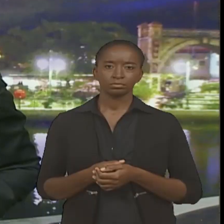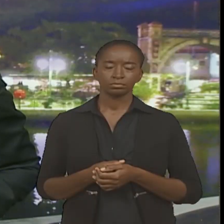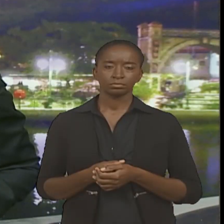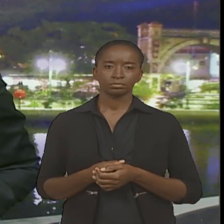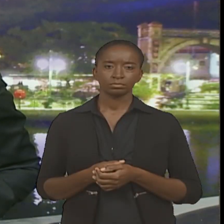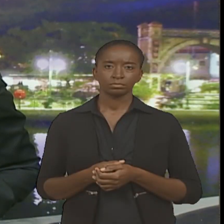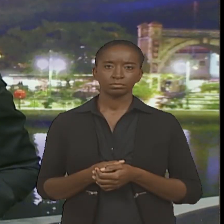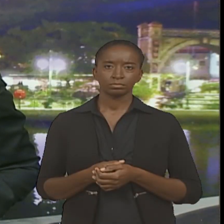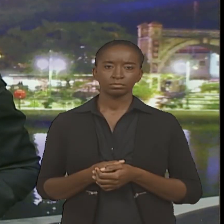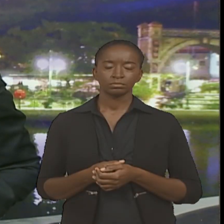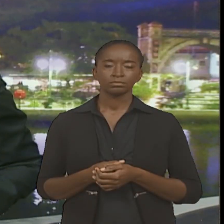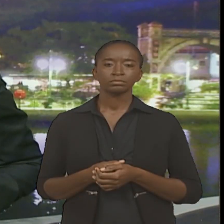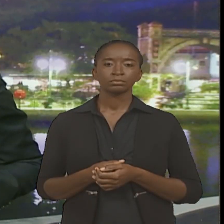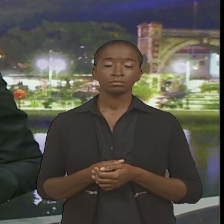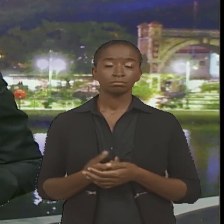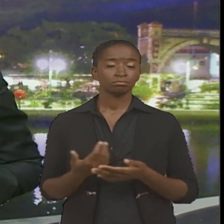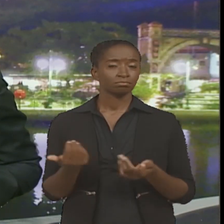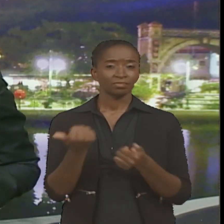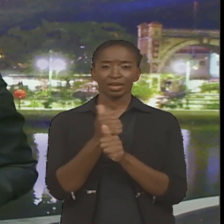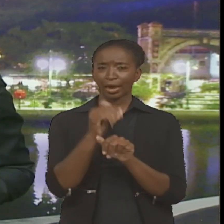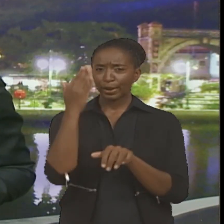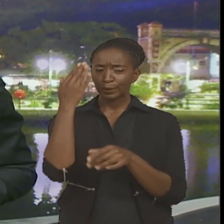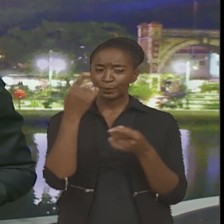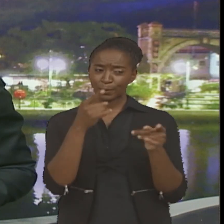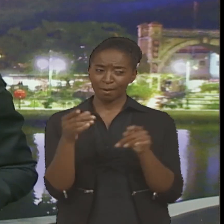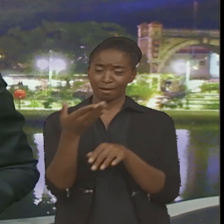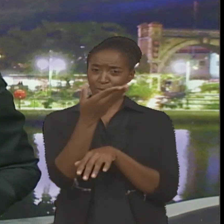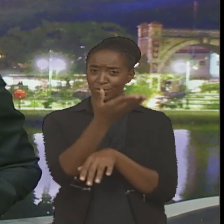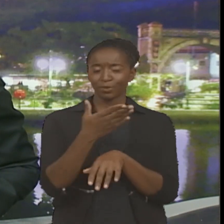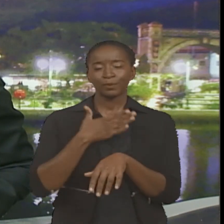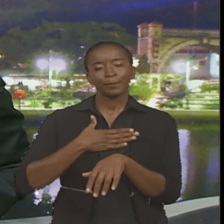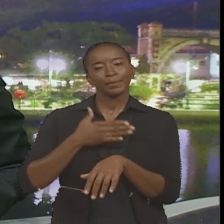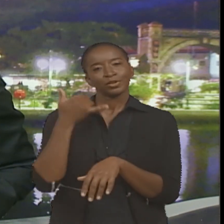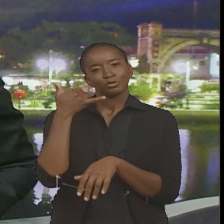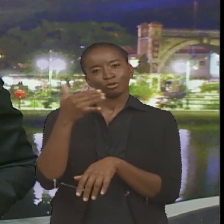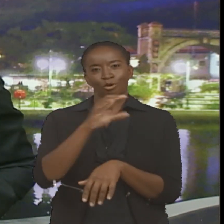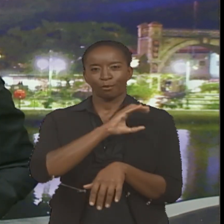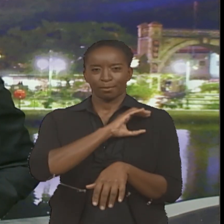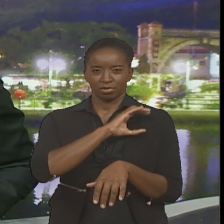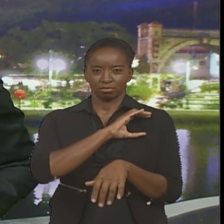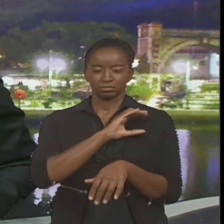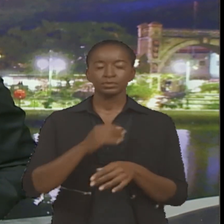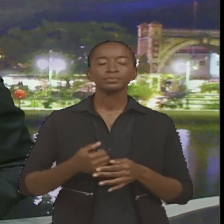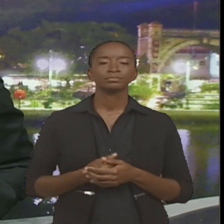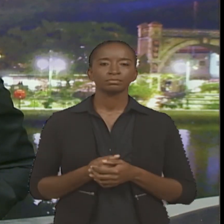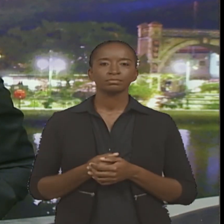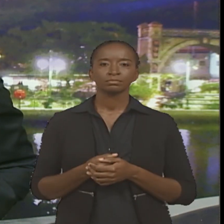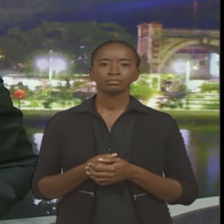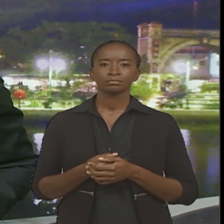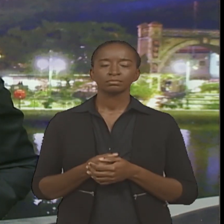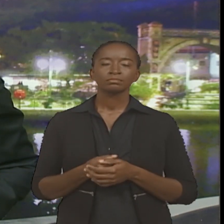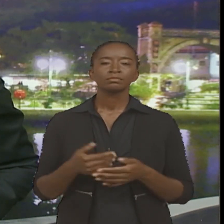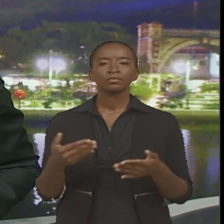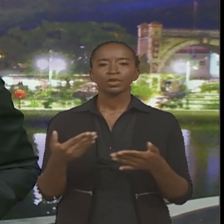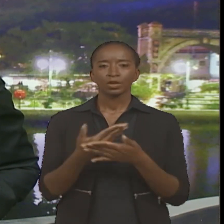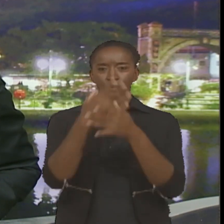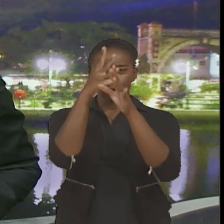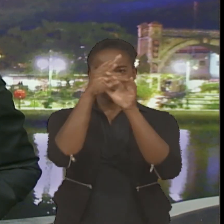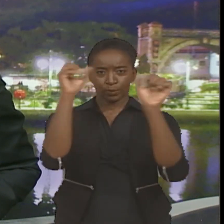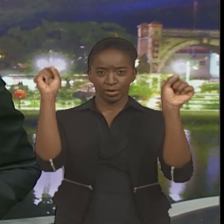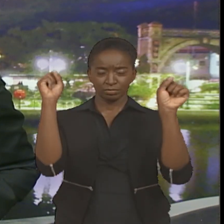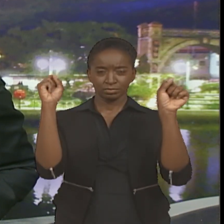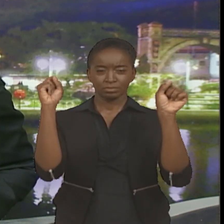that's 8477, or any police station. The new president of the Small Business Association